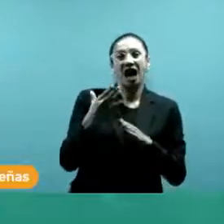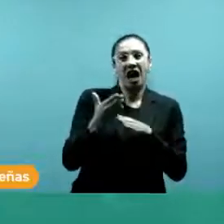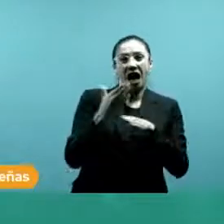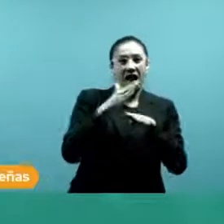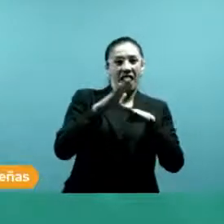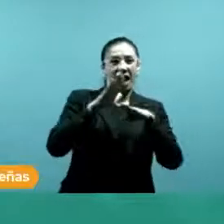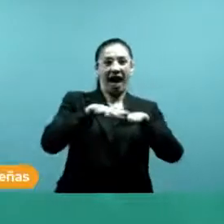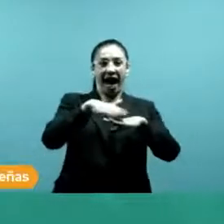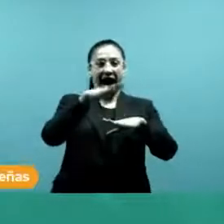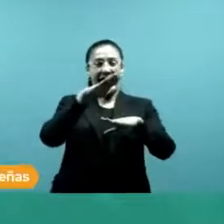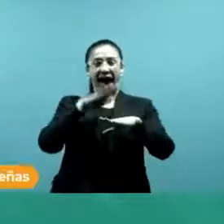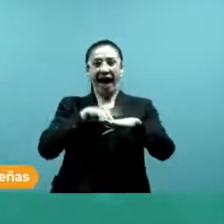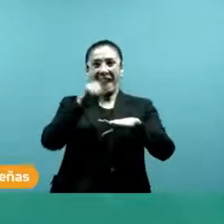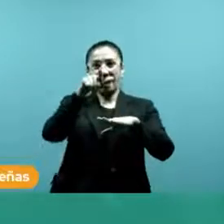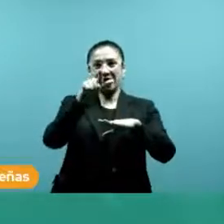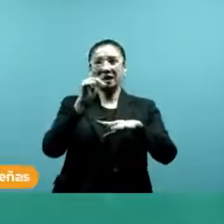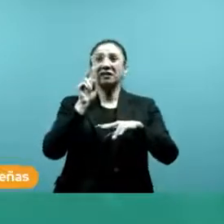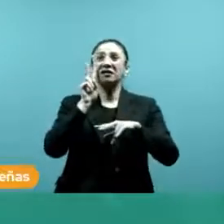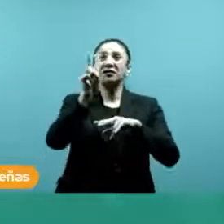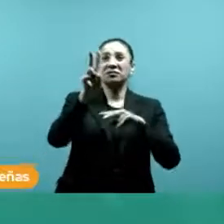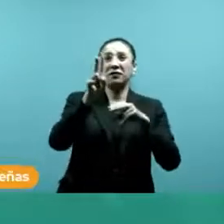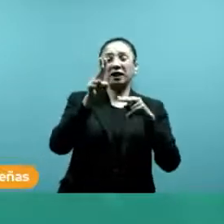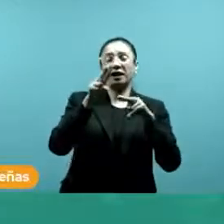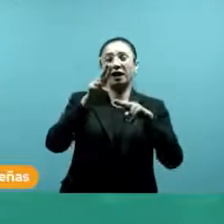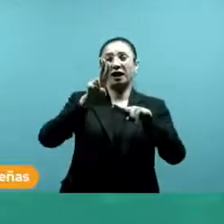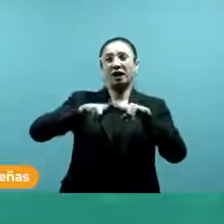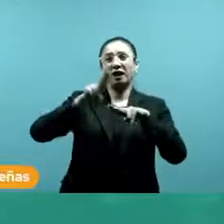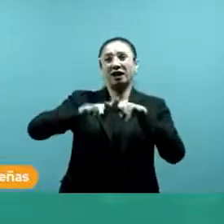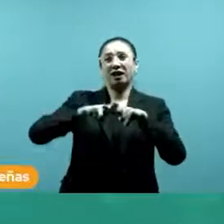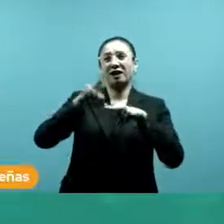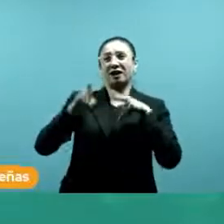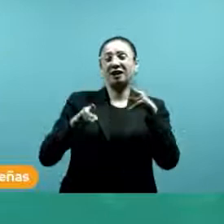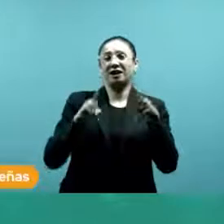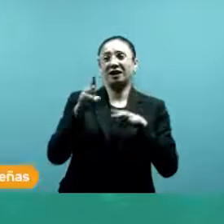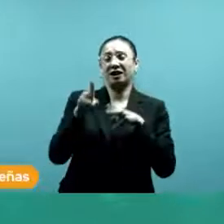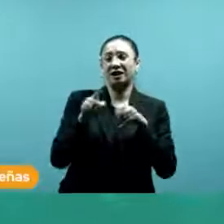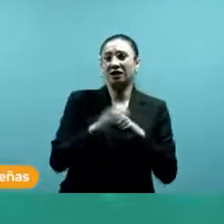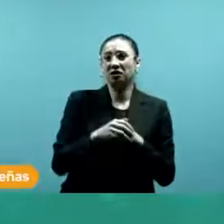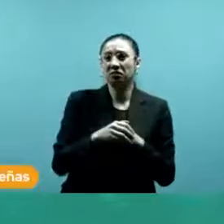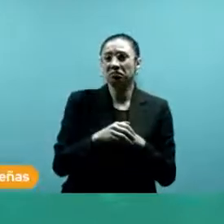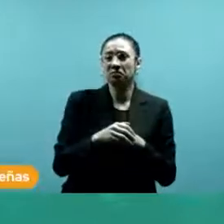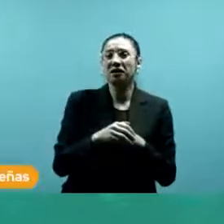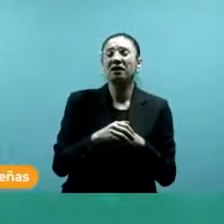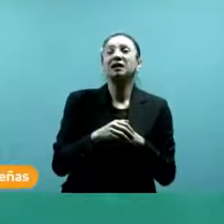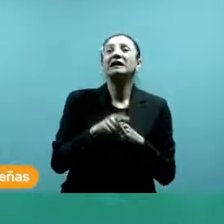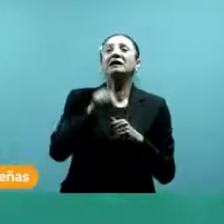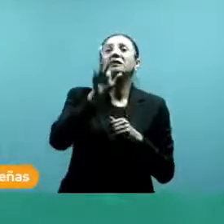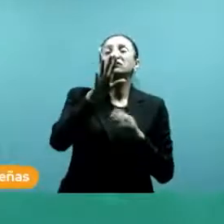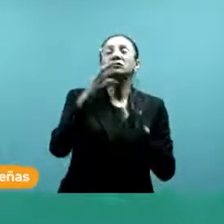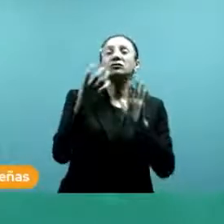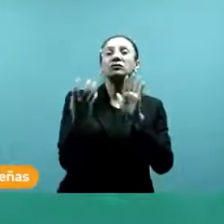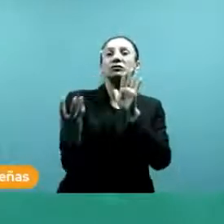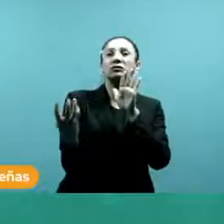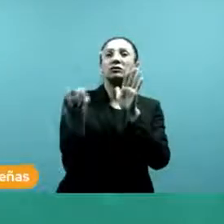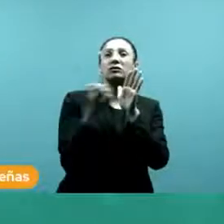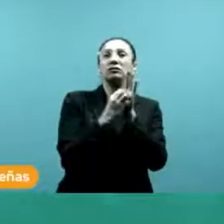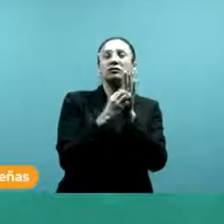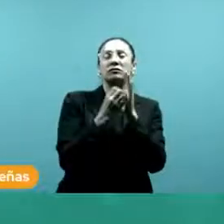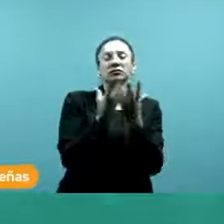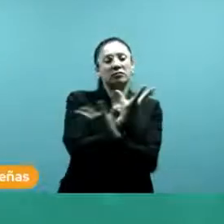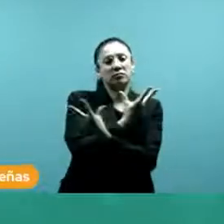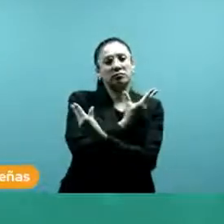camp, but and Auschwitz is the symbol of extermination of Jewish people. El símbolo de la exterminación del pueblo